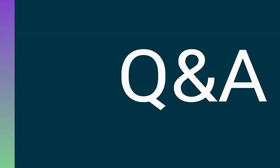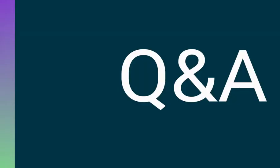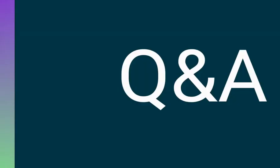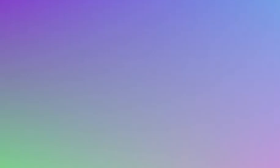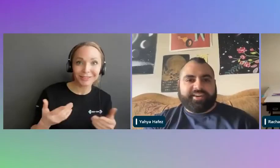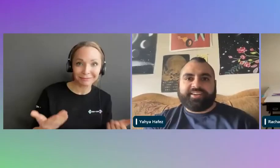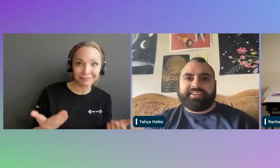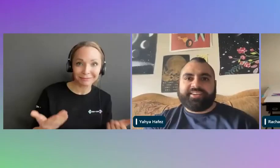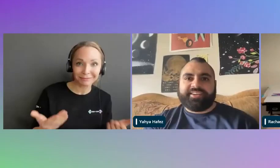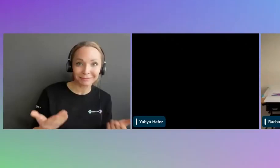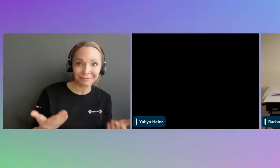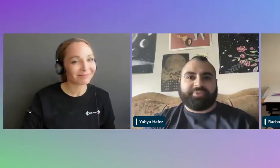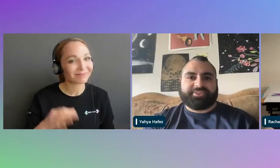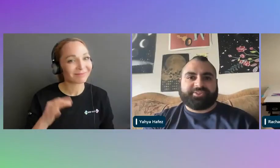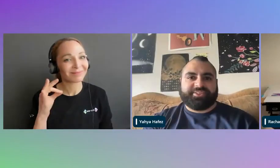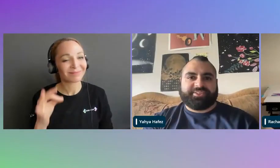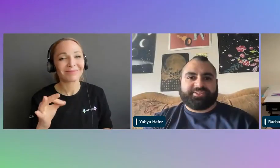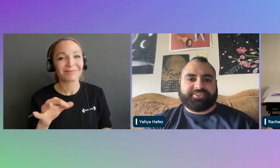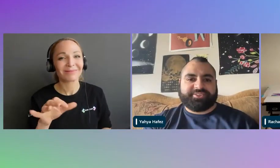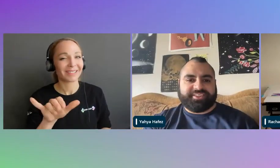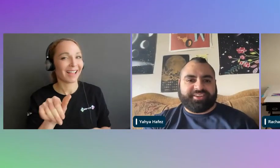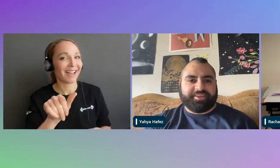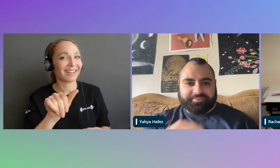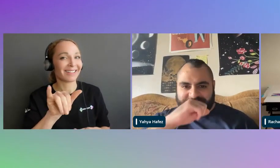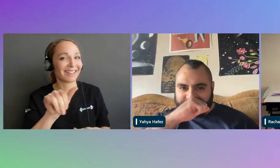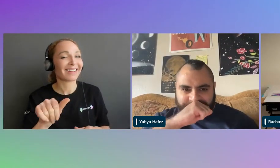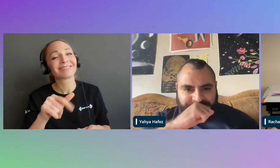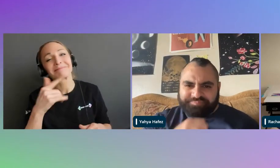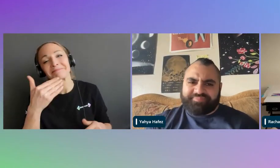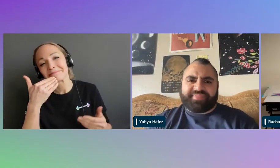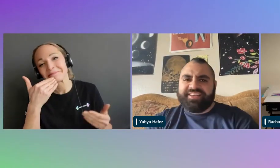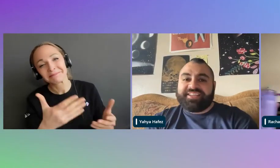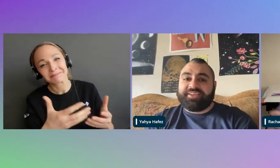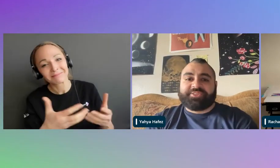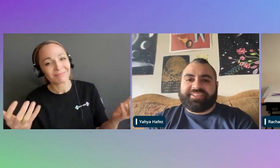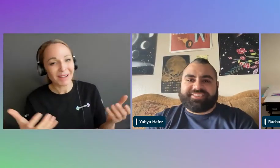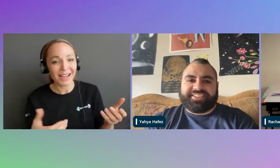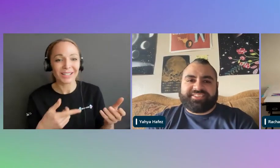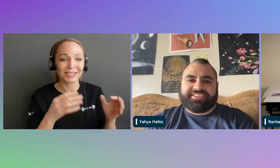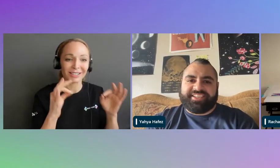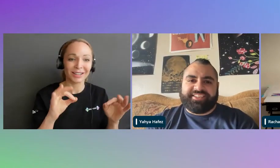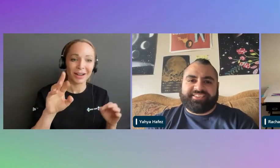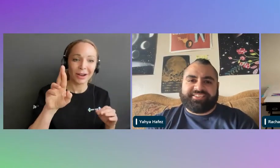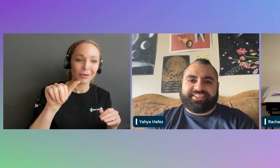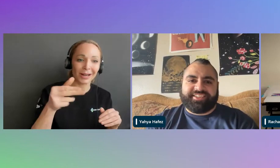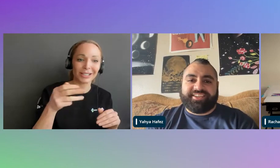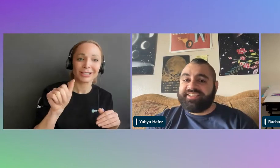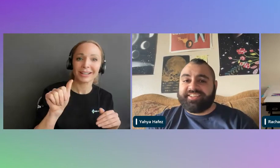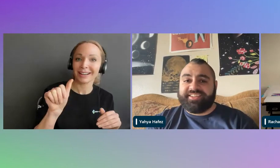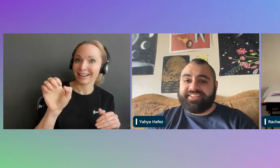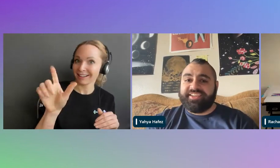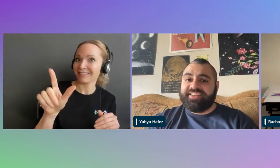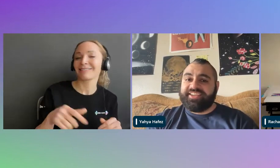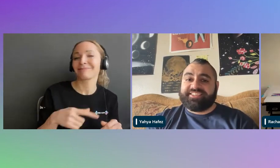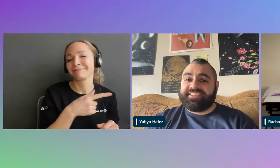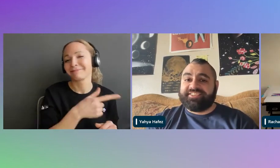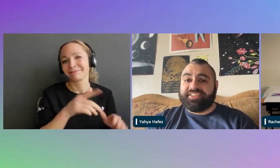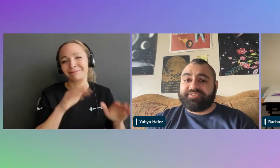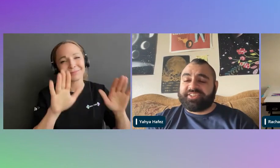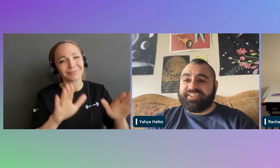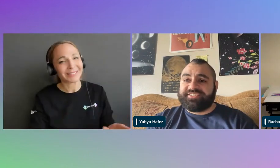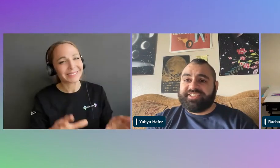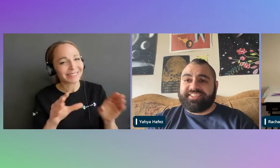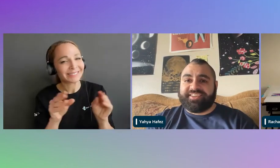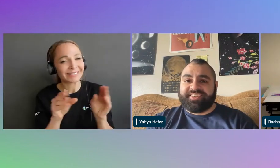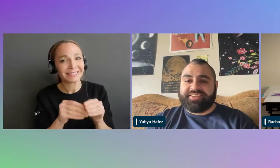All right. Thank you so much, Rachel. That was a great session, and I think the attendees